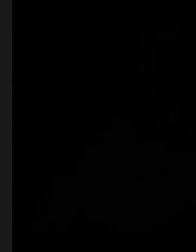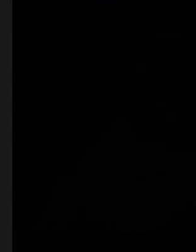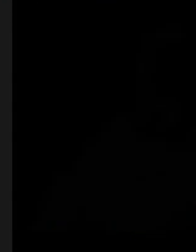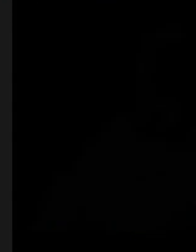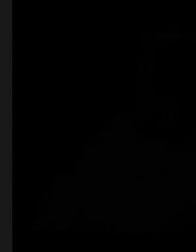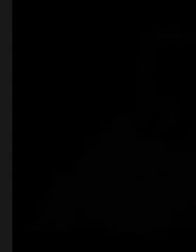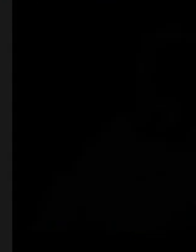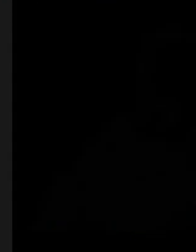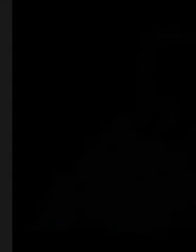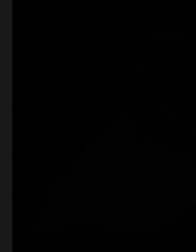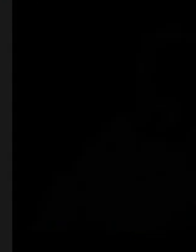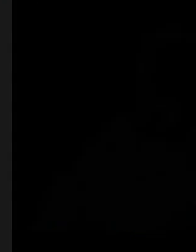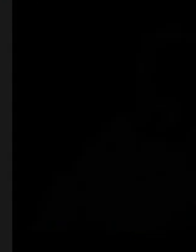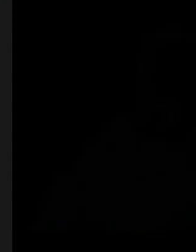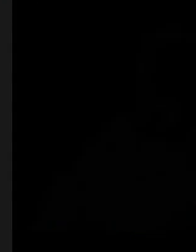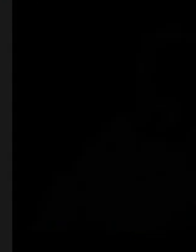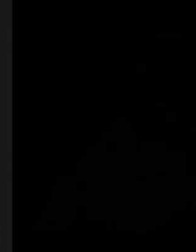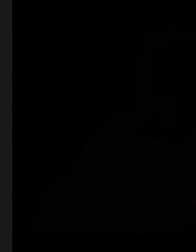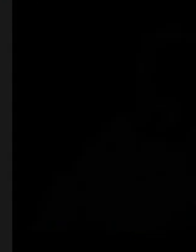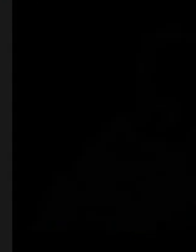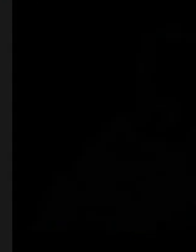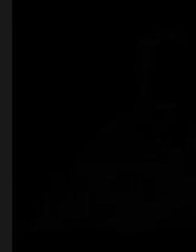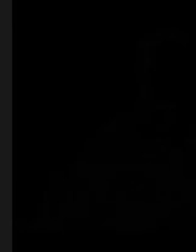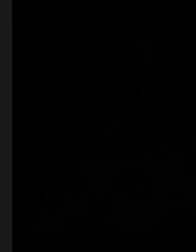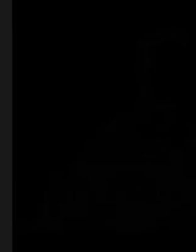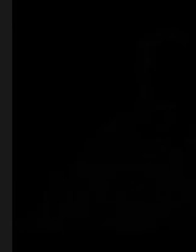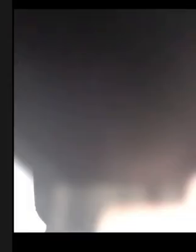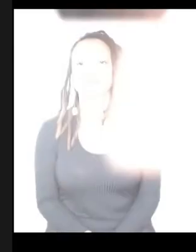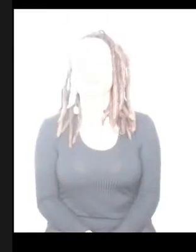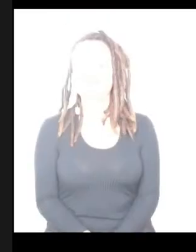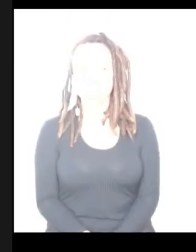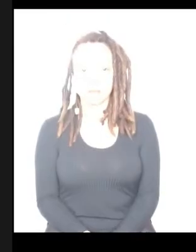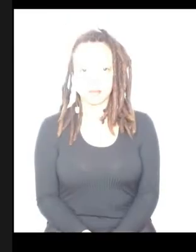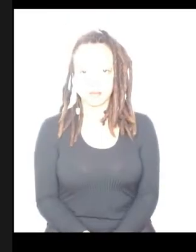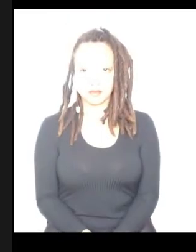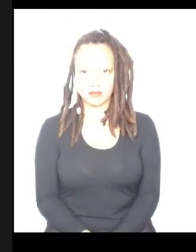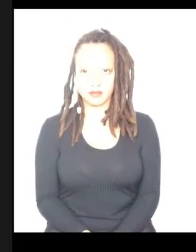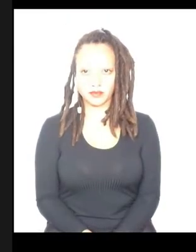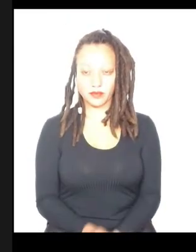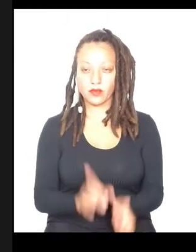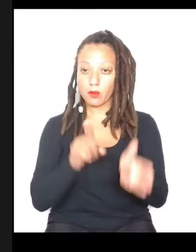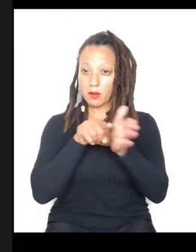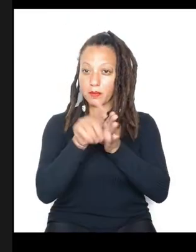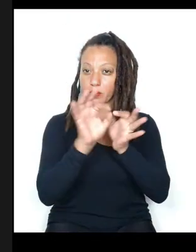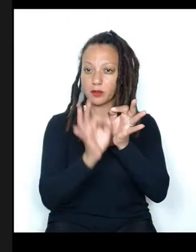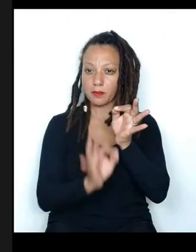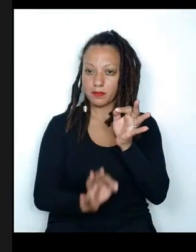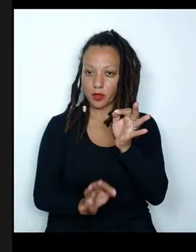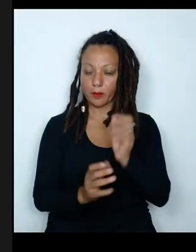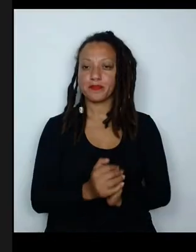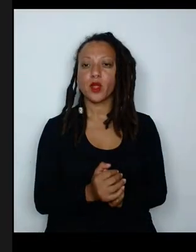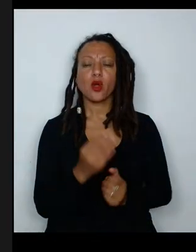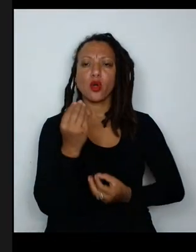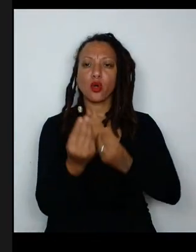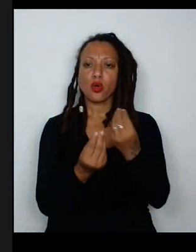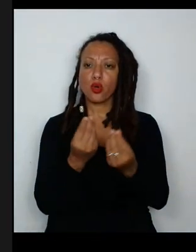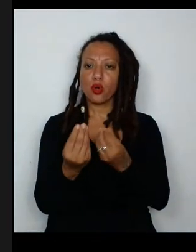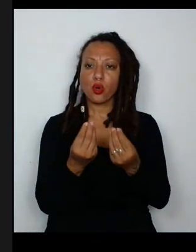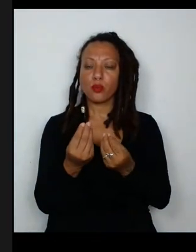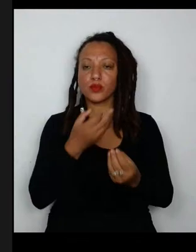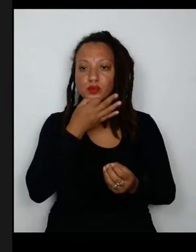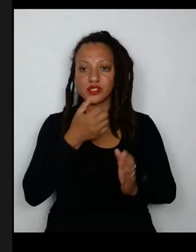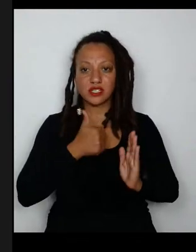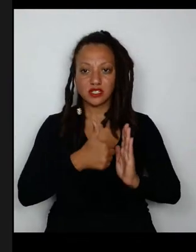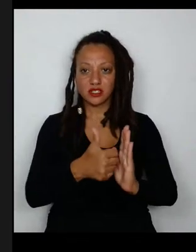very large one and of course it changes a lot over time as well as depending on the critic and whether they